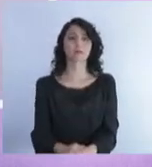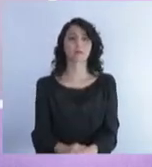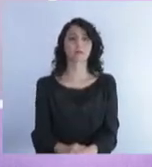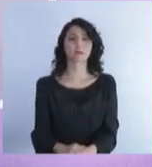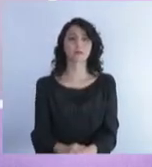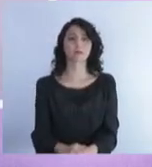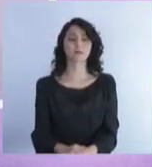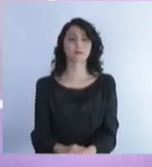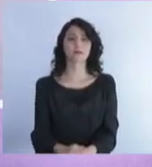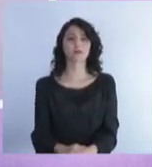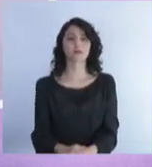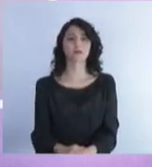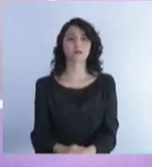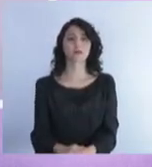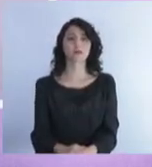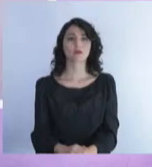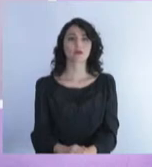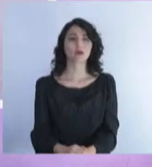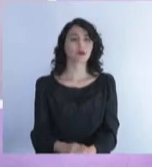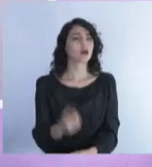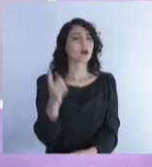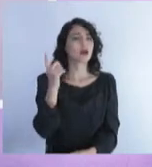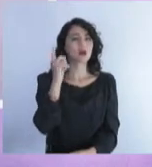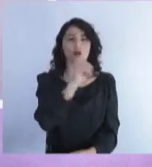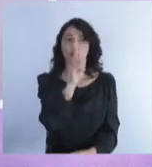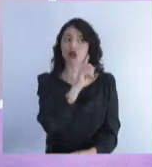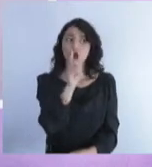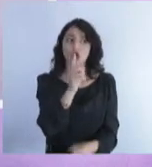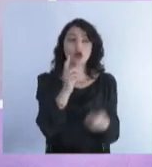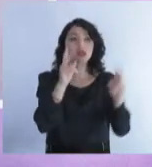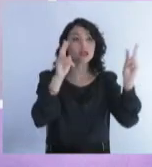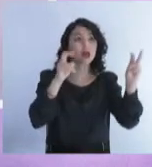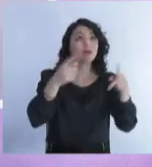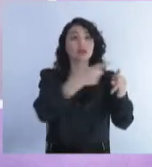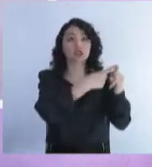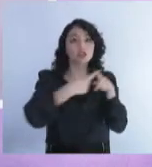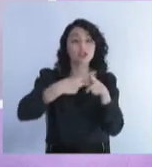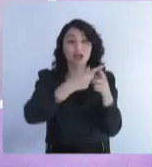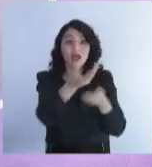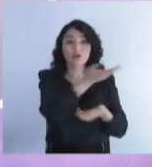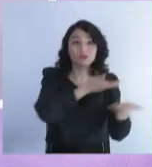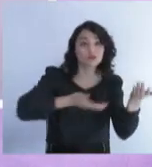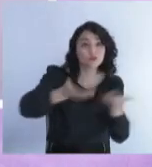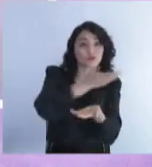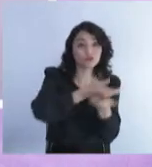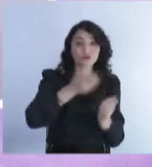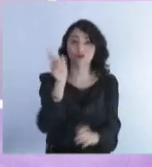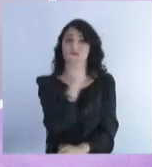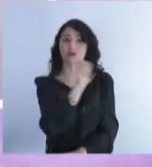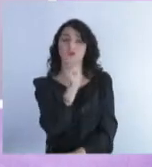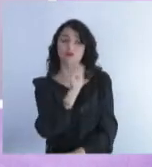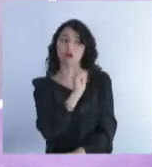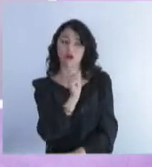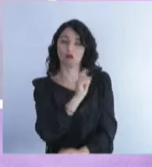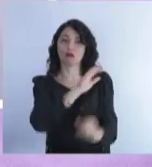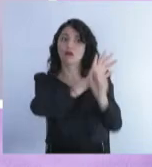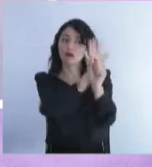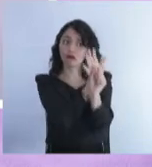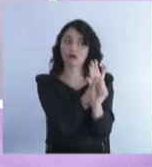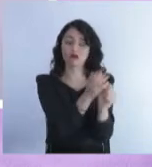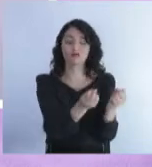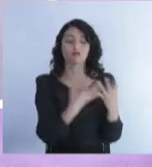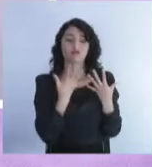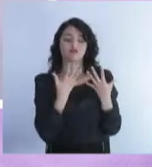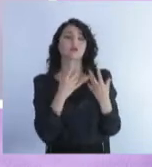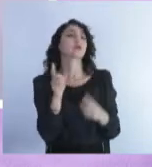yourself, not to put yourself in social situations or any situation where you might be exposed to the virus,